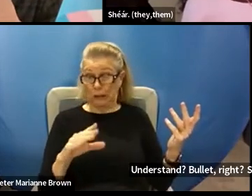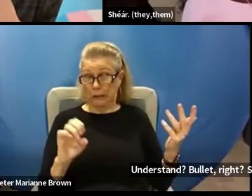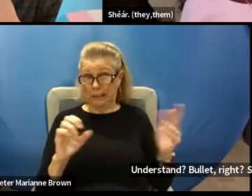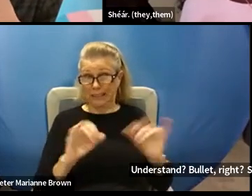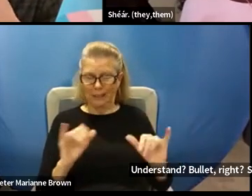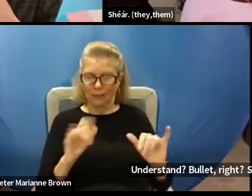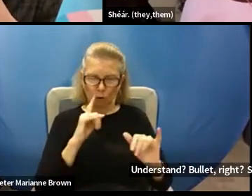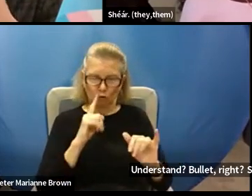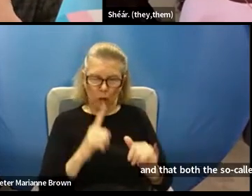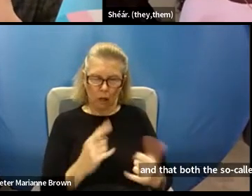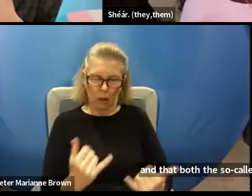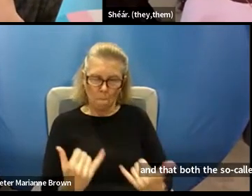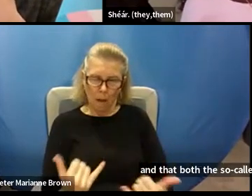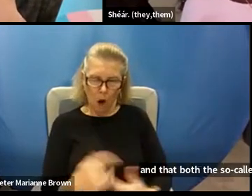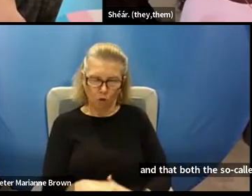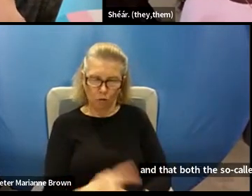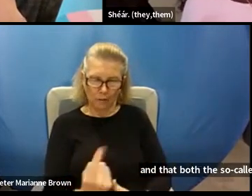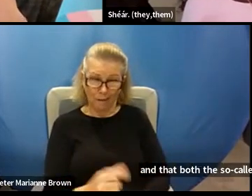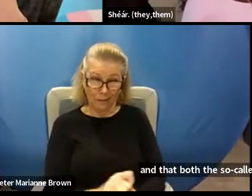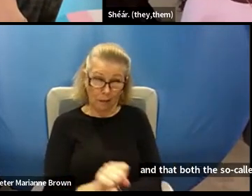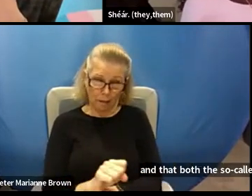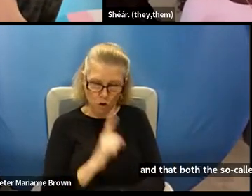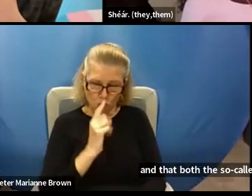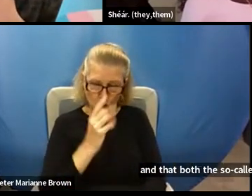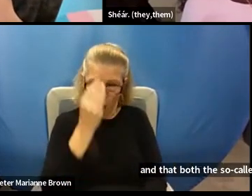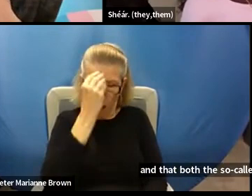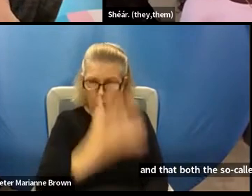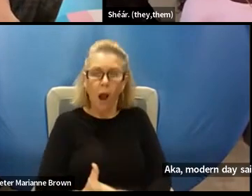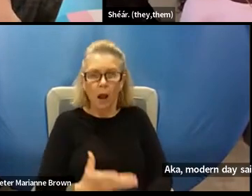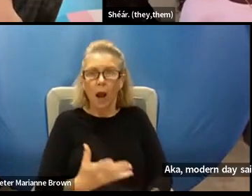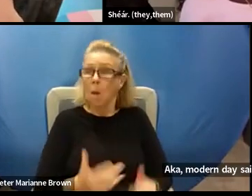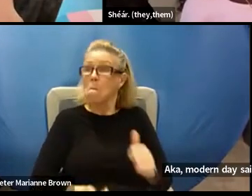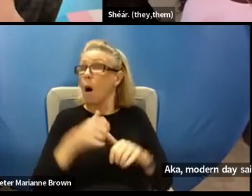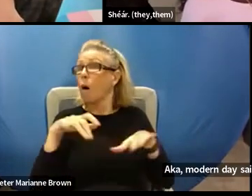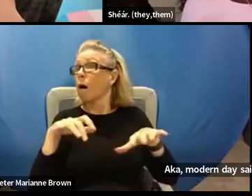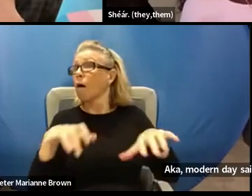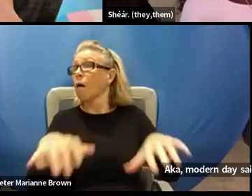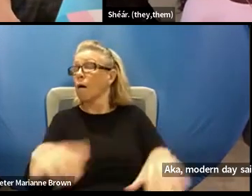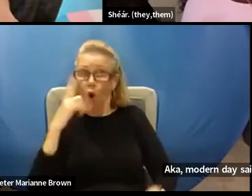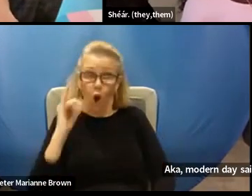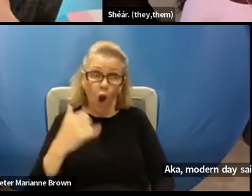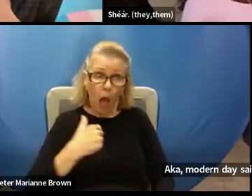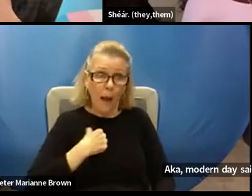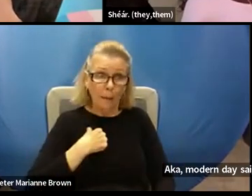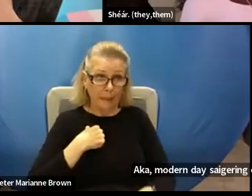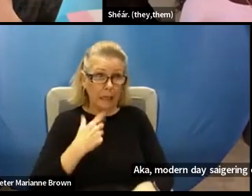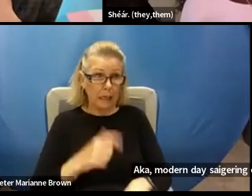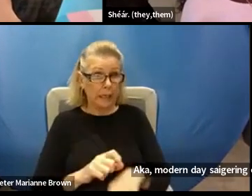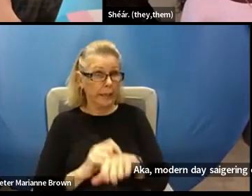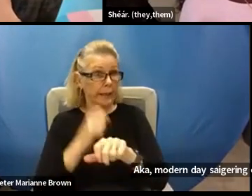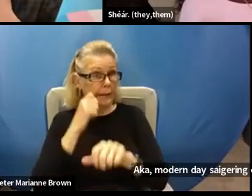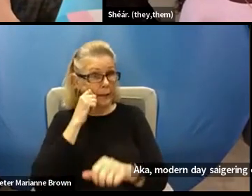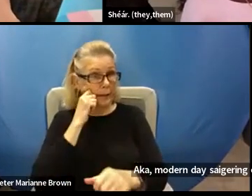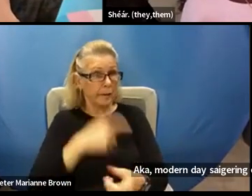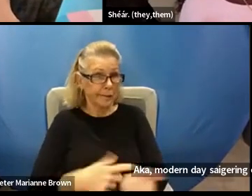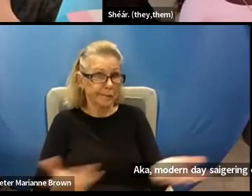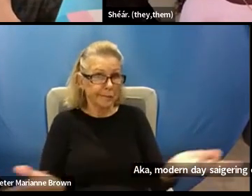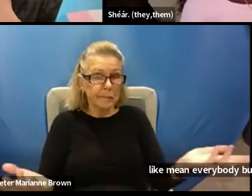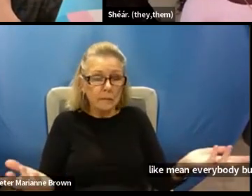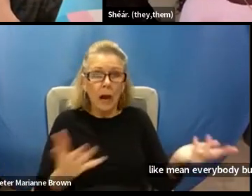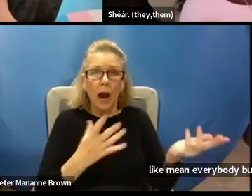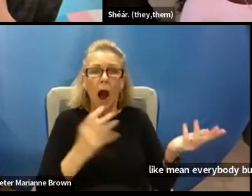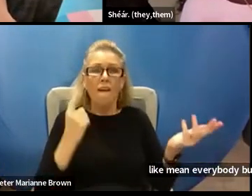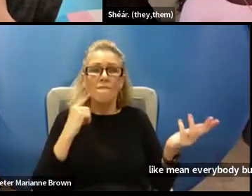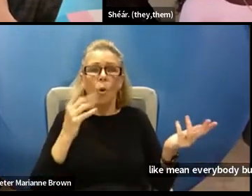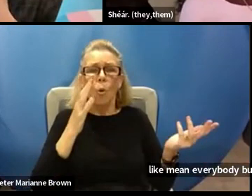slavery, everybody in there looks like me. Well, not everybody, but majority look like me, okay? For women in